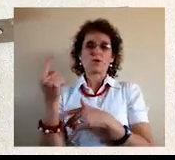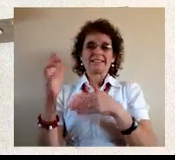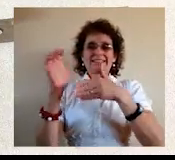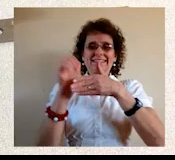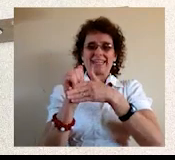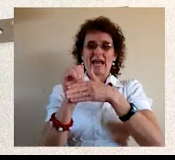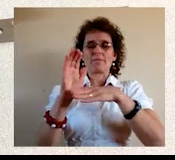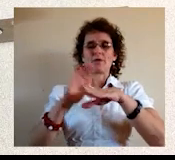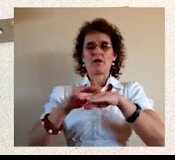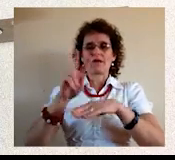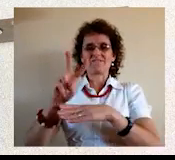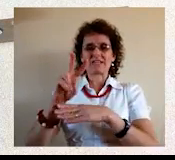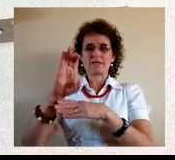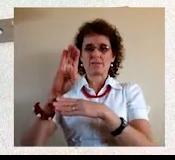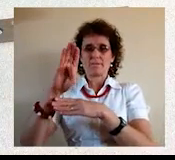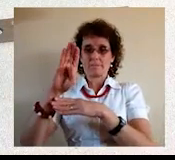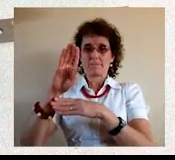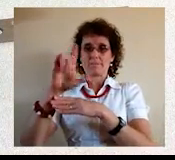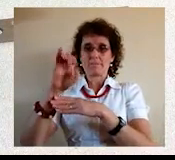it.